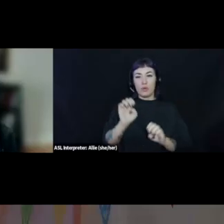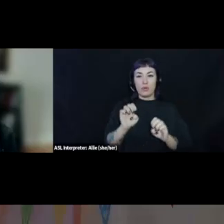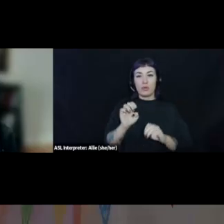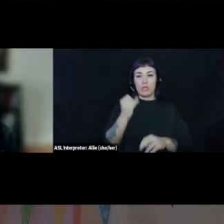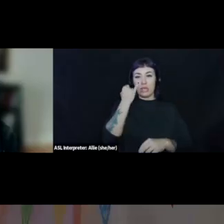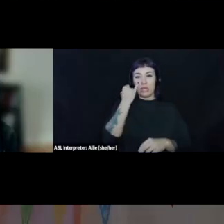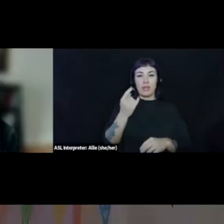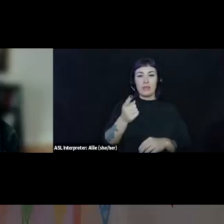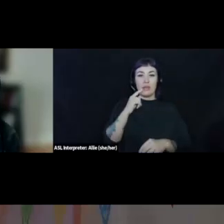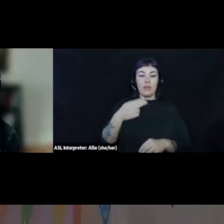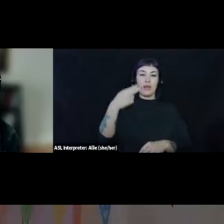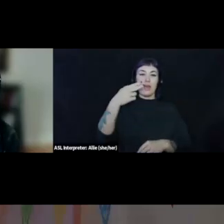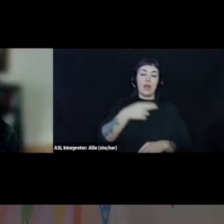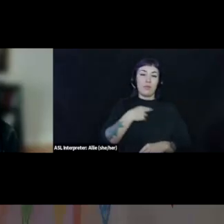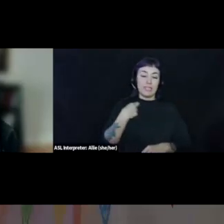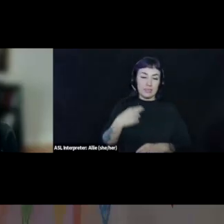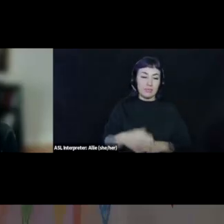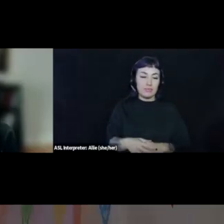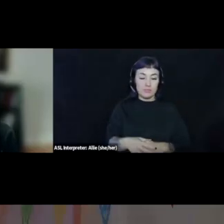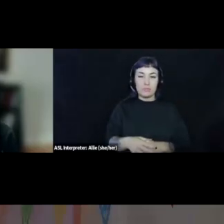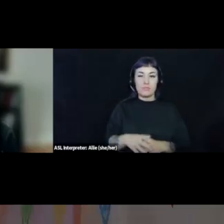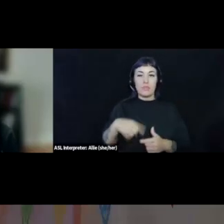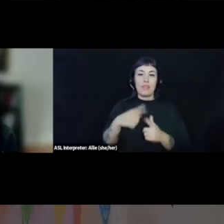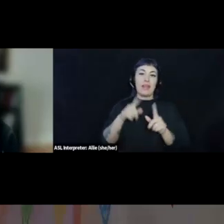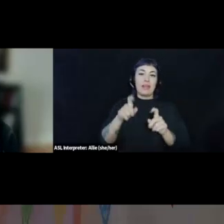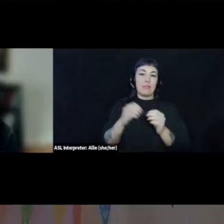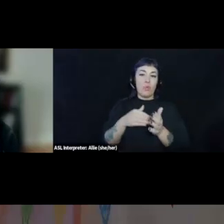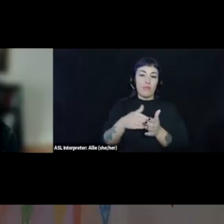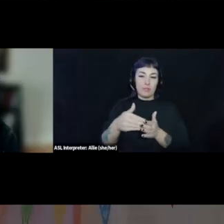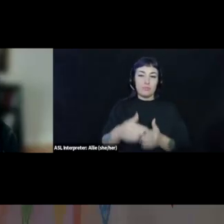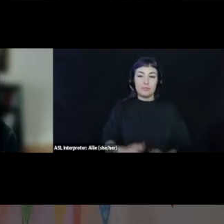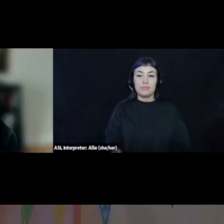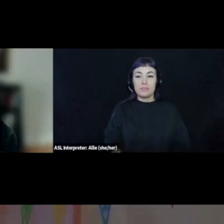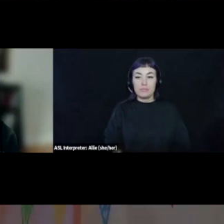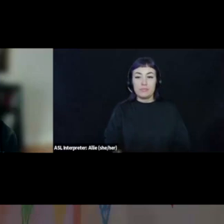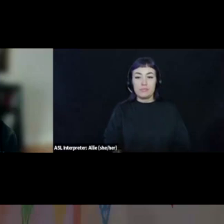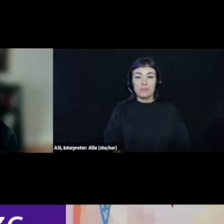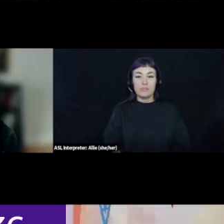whether you are at high risk and thus should get tested more often.